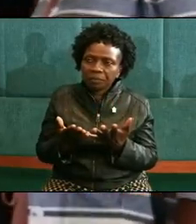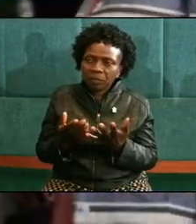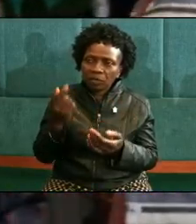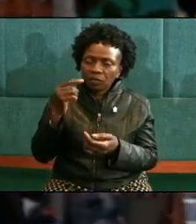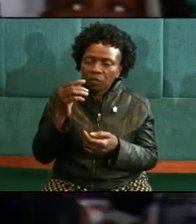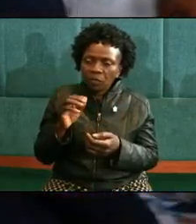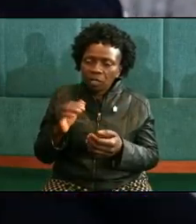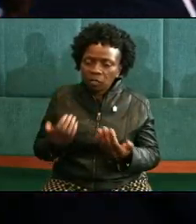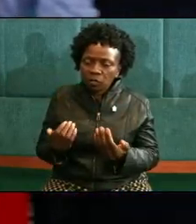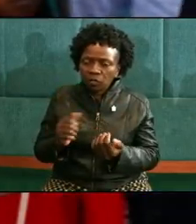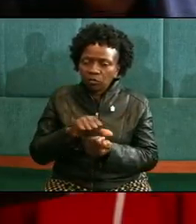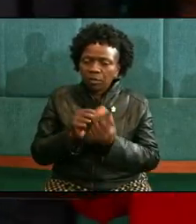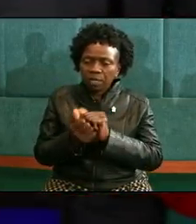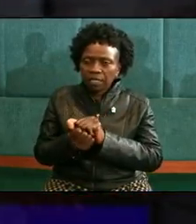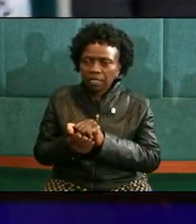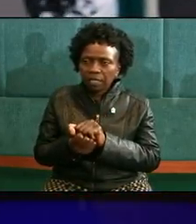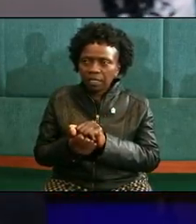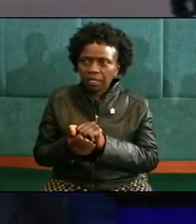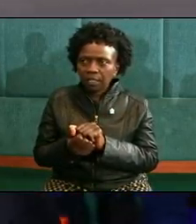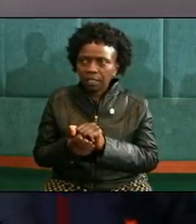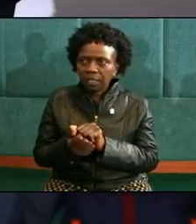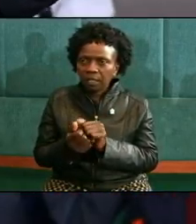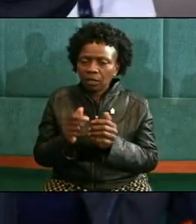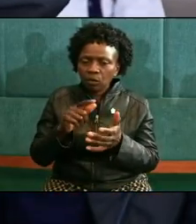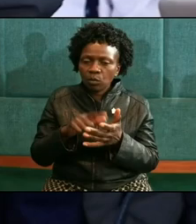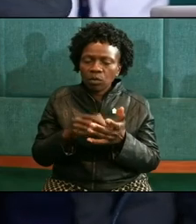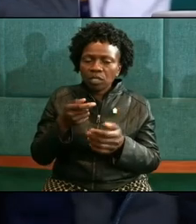for them to be baptized?